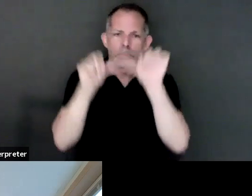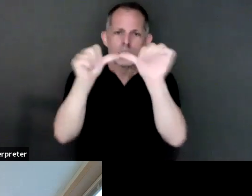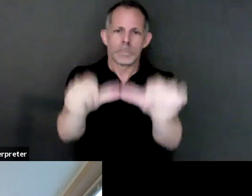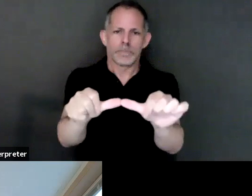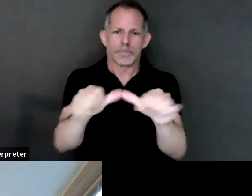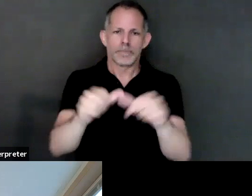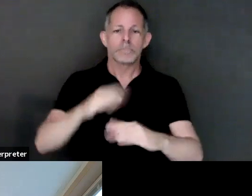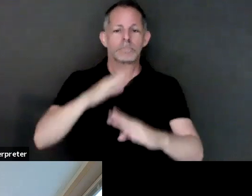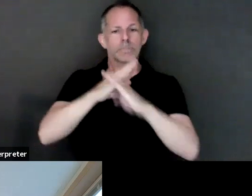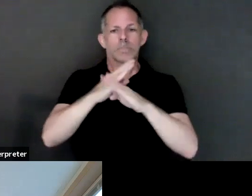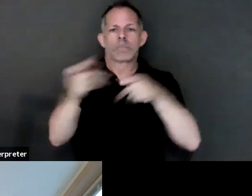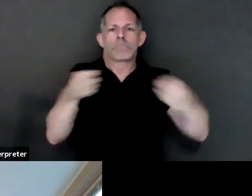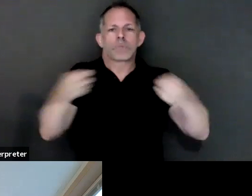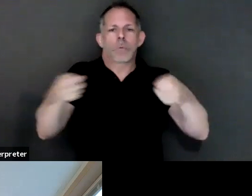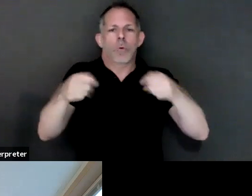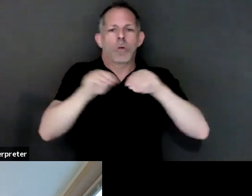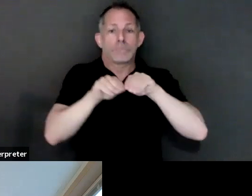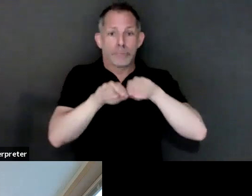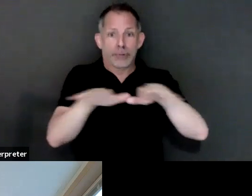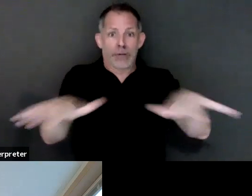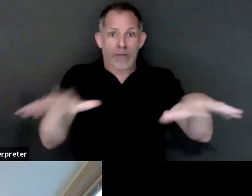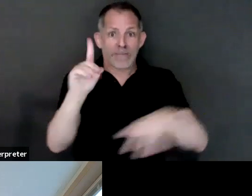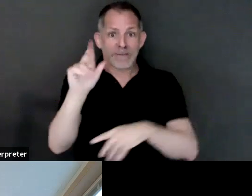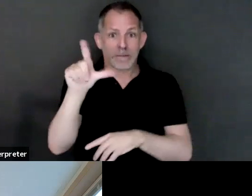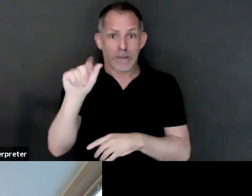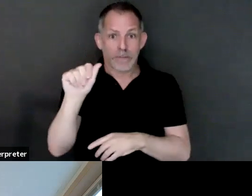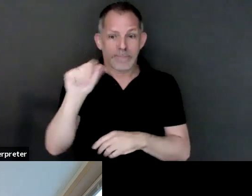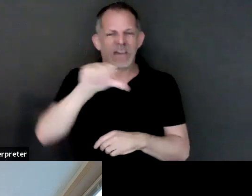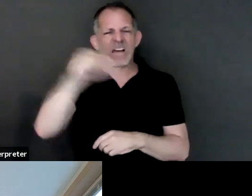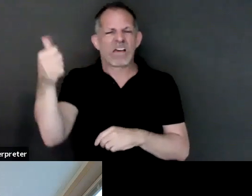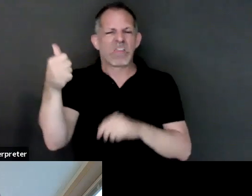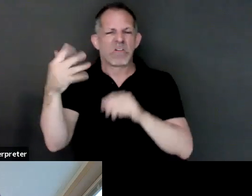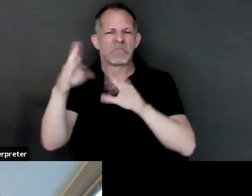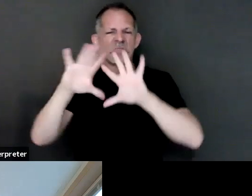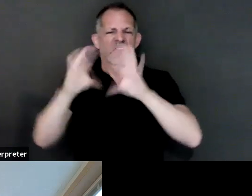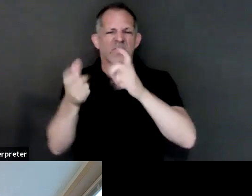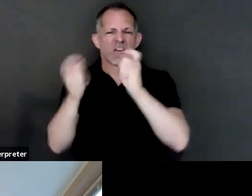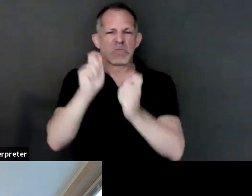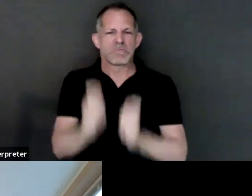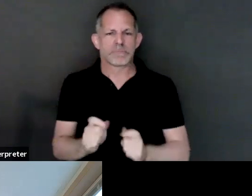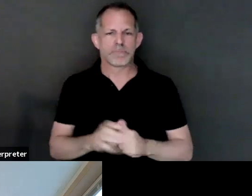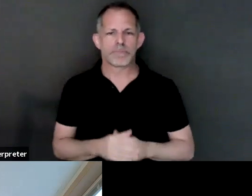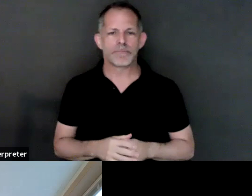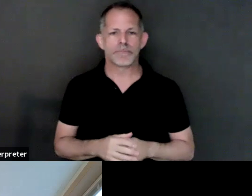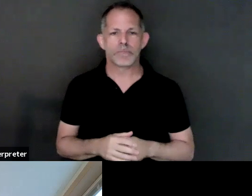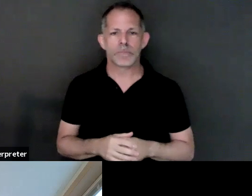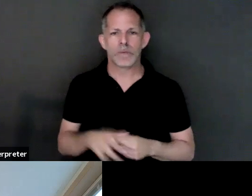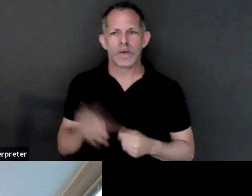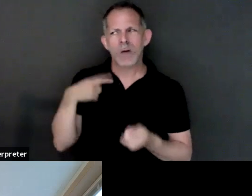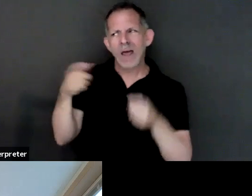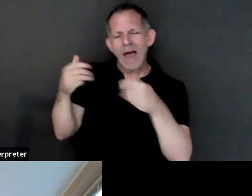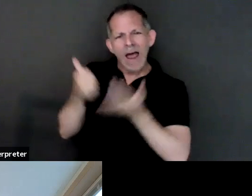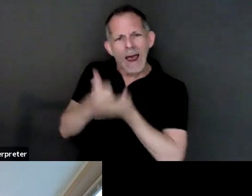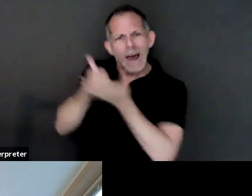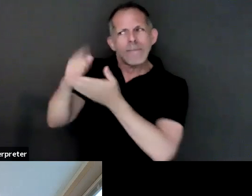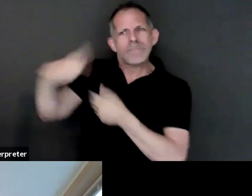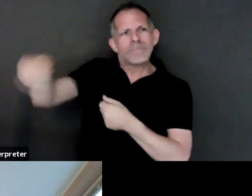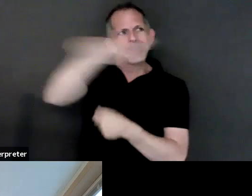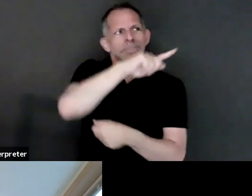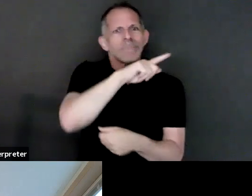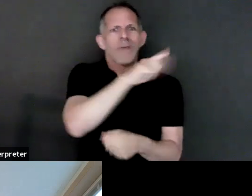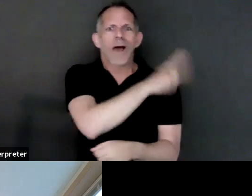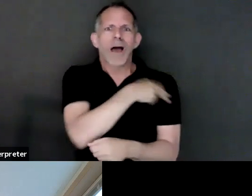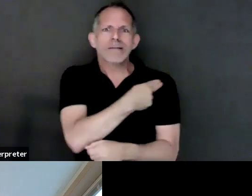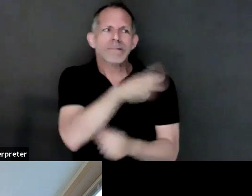to curb the hospital surge if this continues. And as Executive Summers mentioned, while